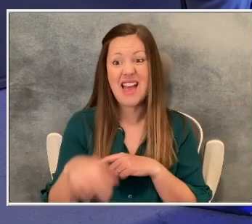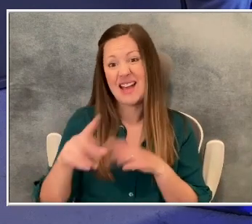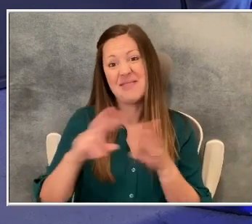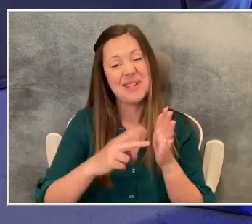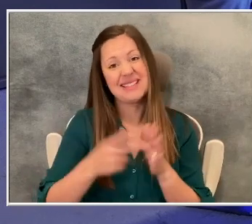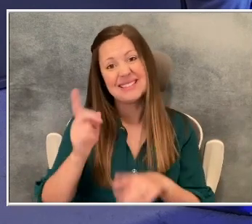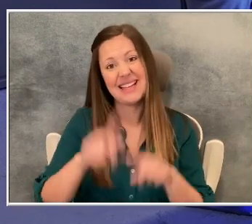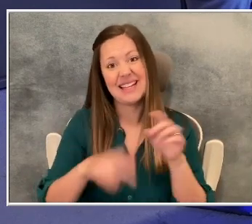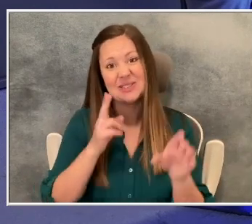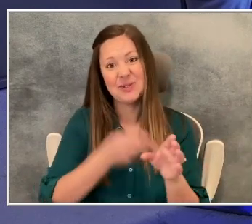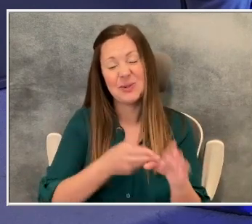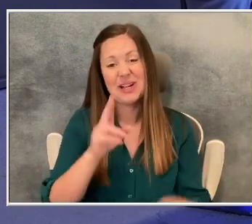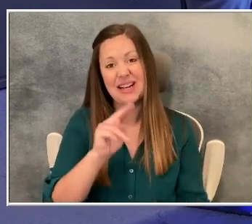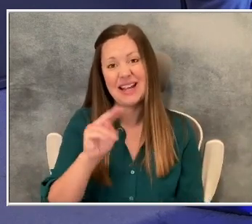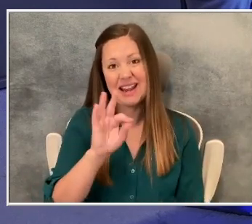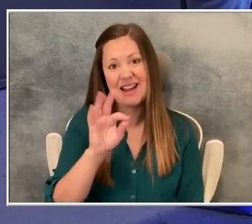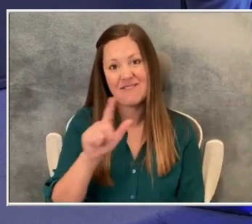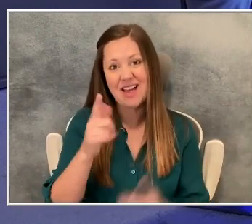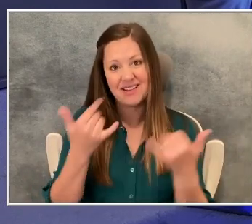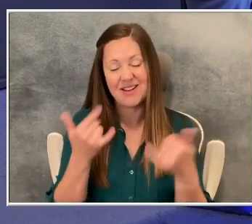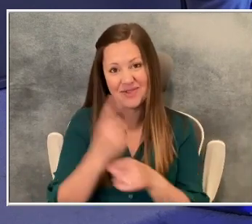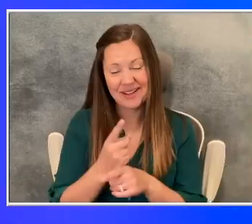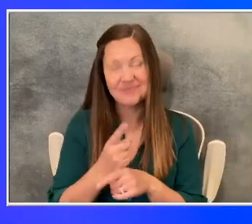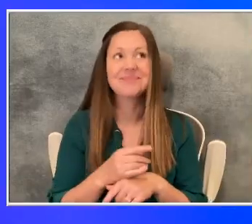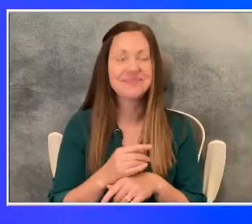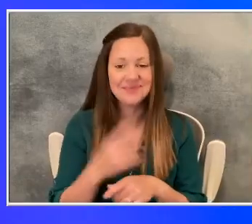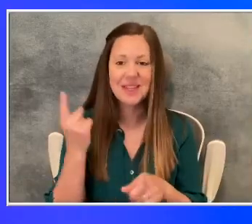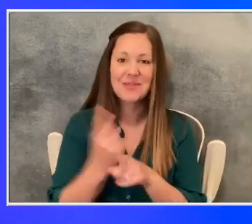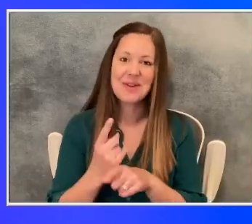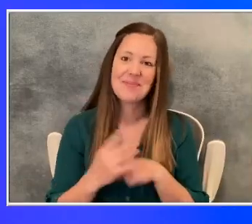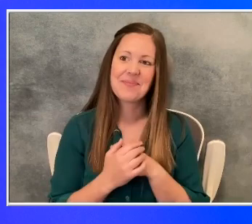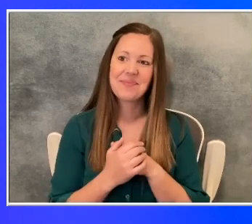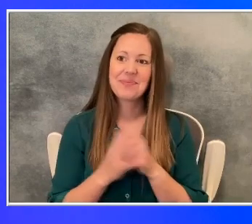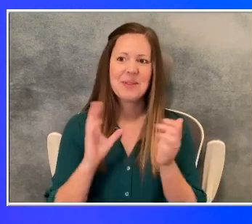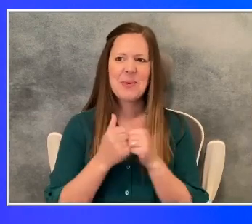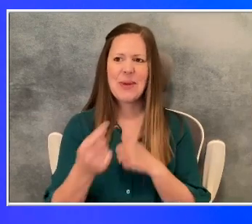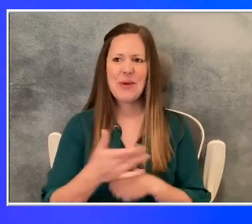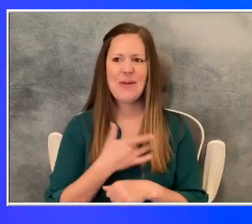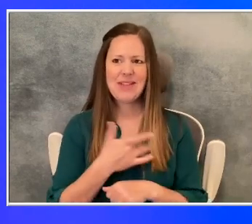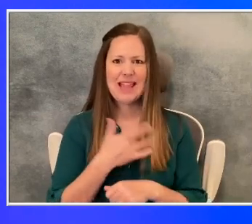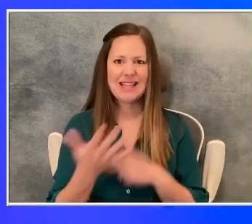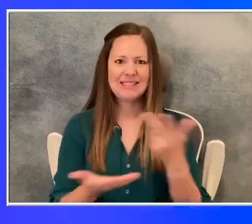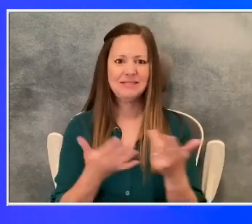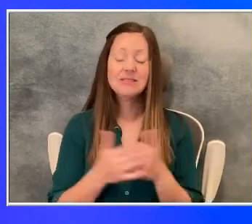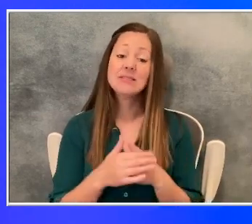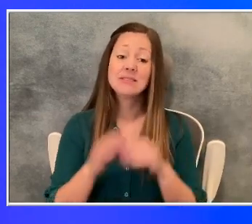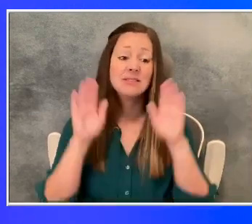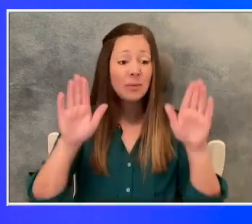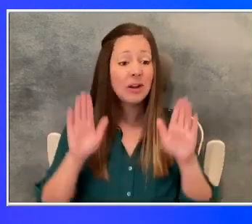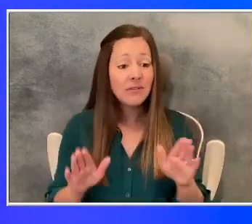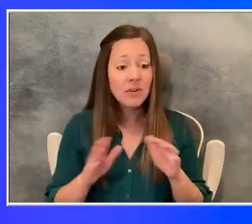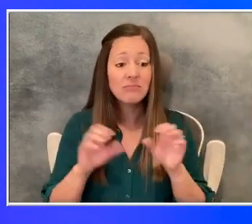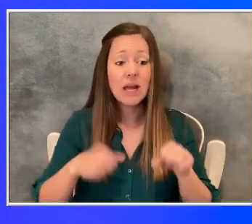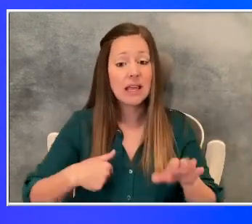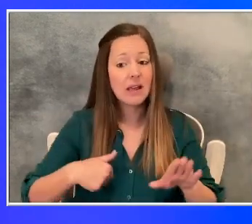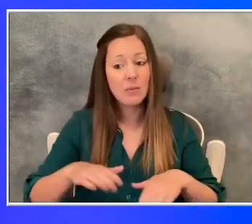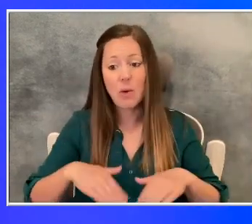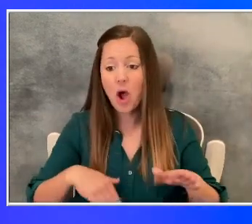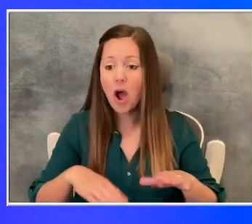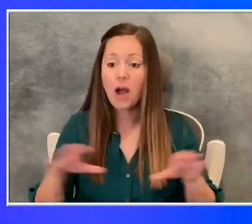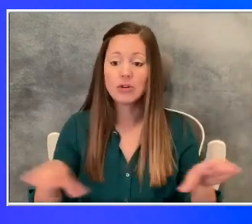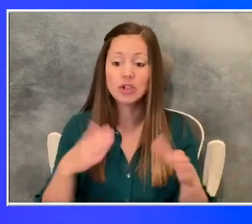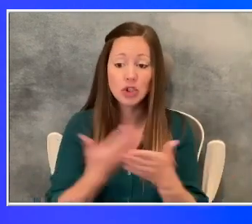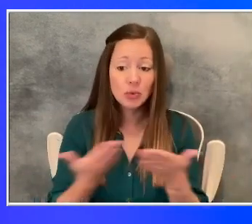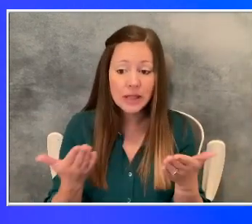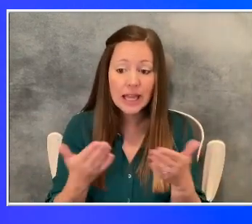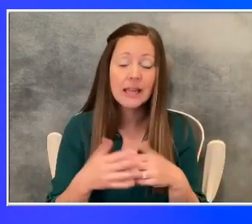That's right. So how's it worked? How are you feeling? Wonderful. I'm able to walk now. I can do things The that I couldn't do gangrene's